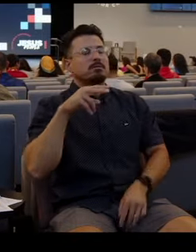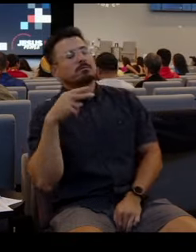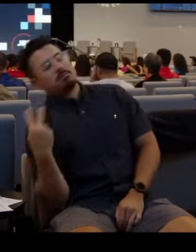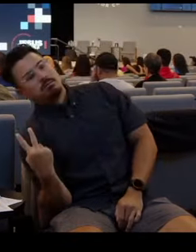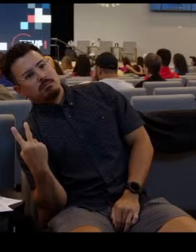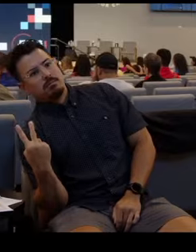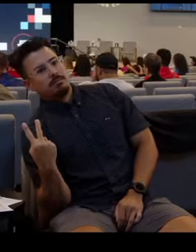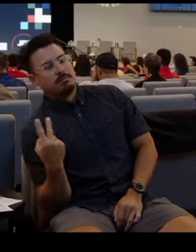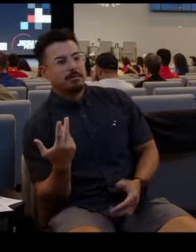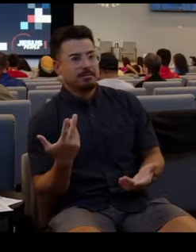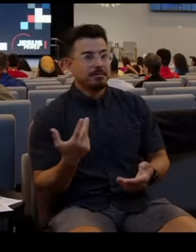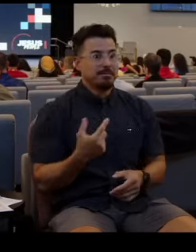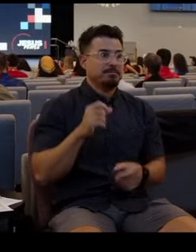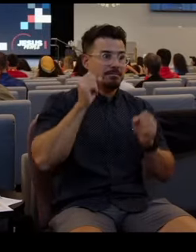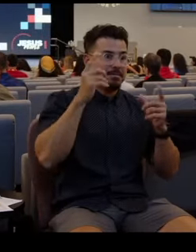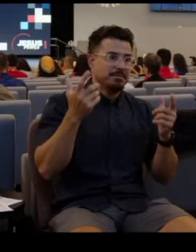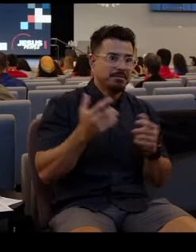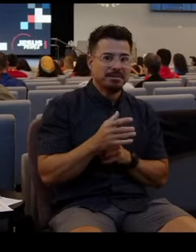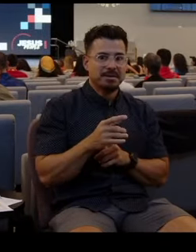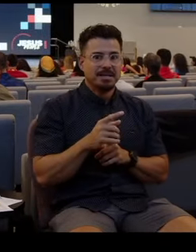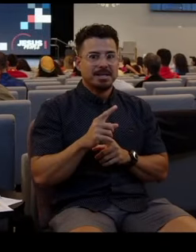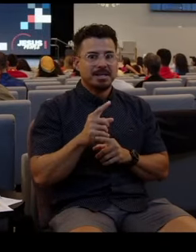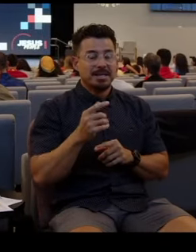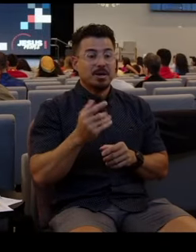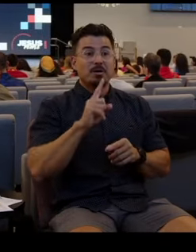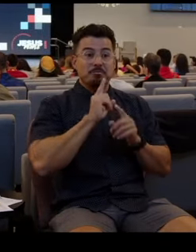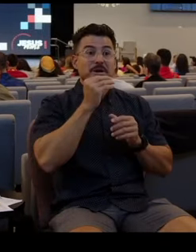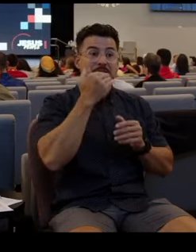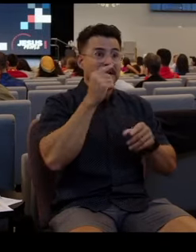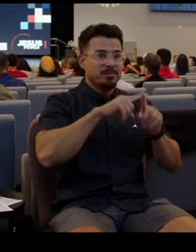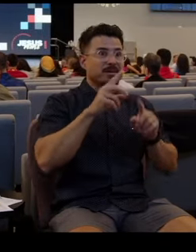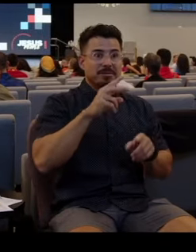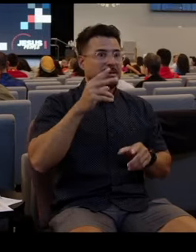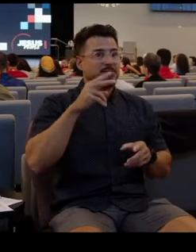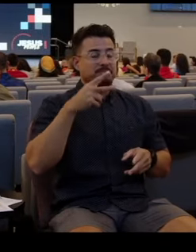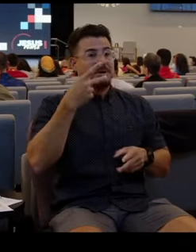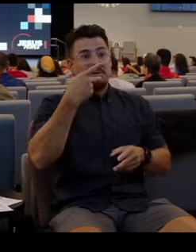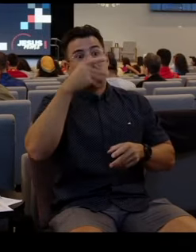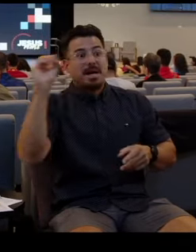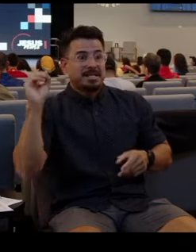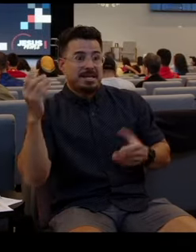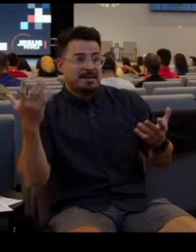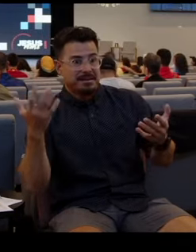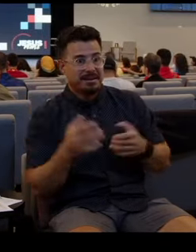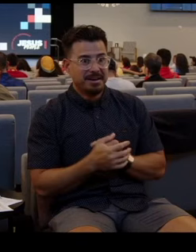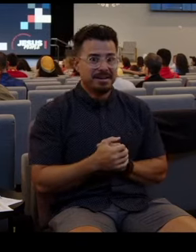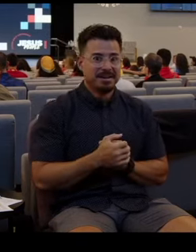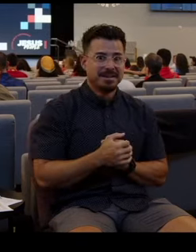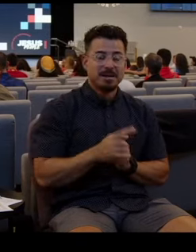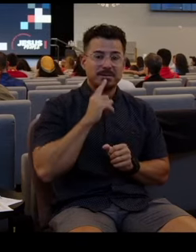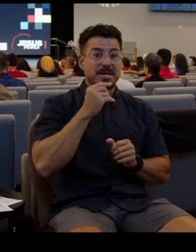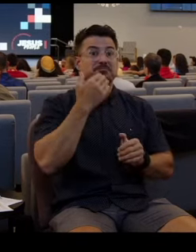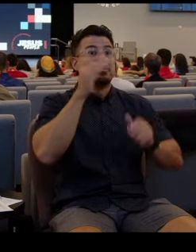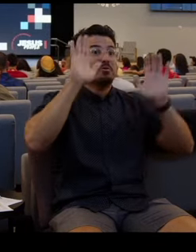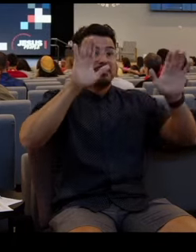And I'm sure it would have been really good had he maintained consciousness, but that was the standard that we had.